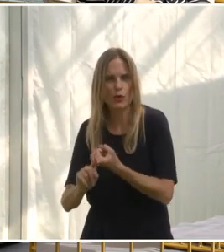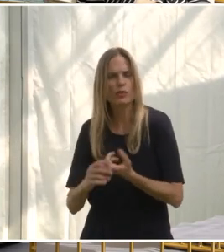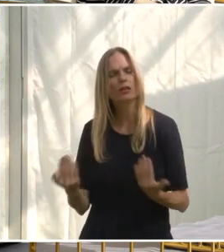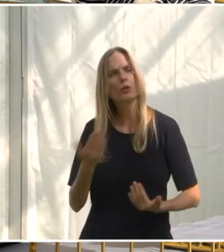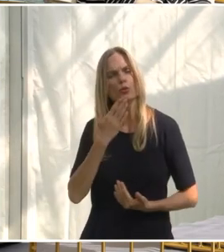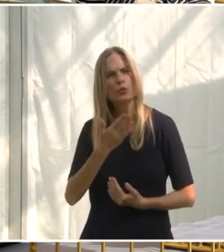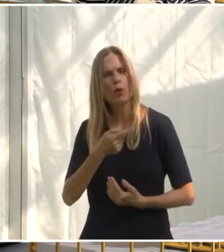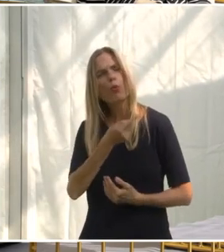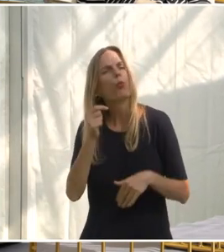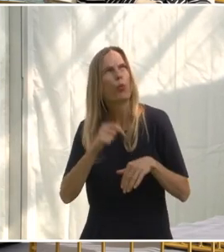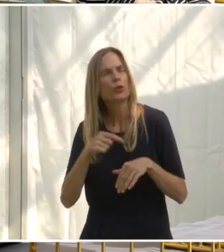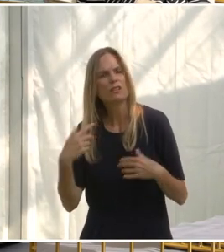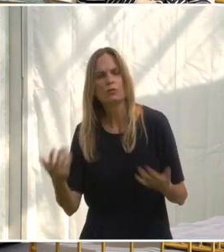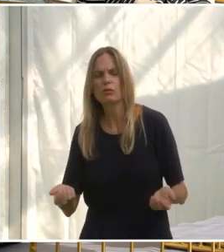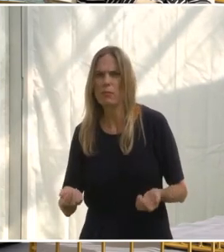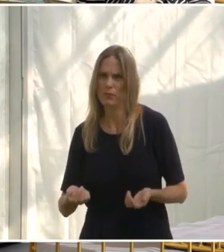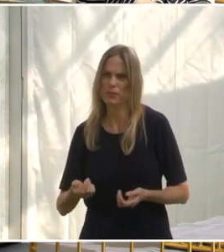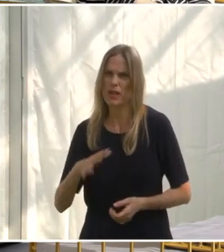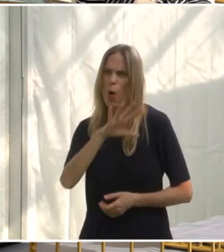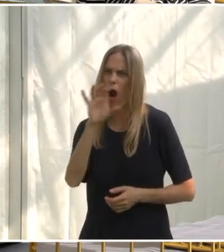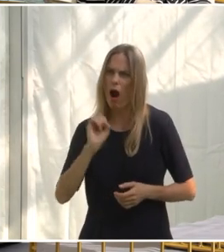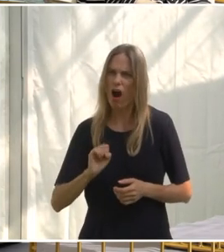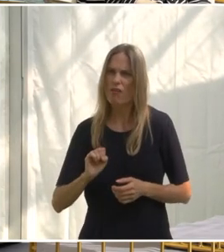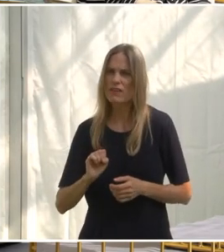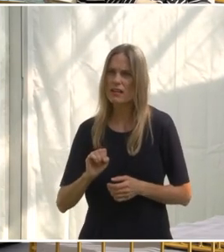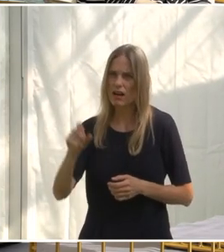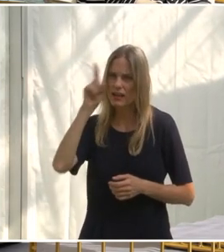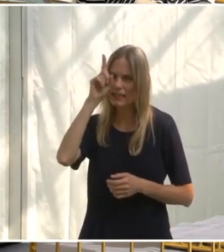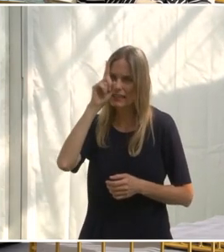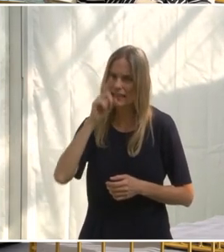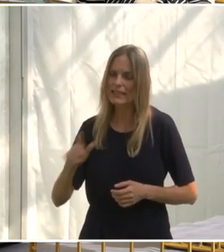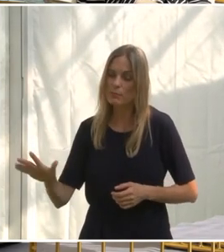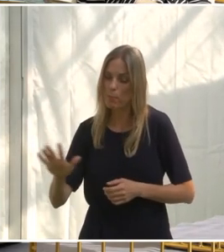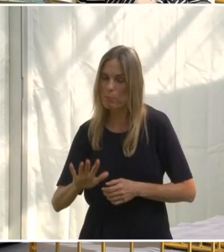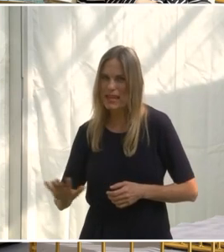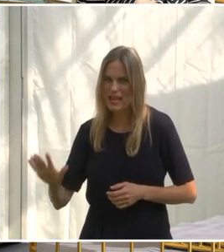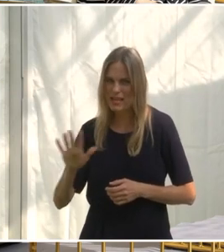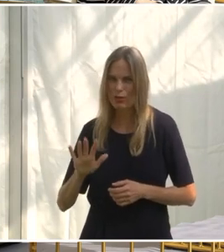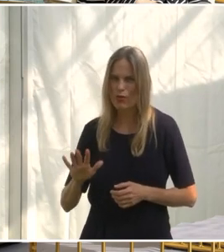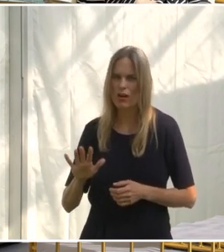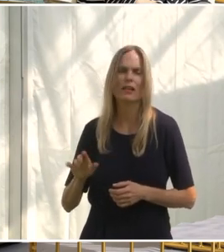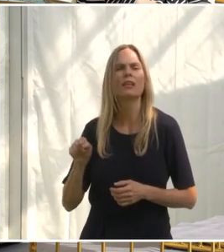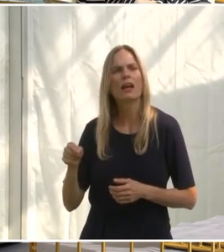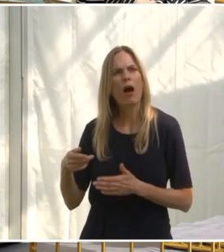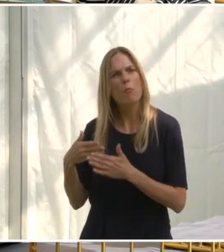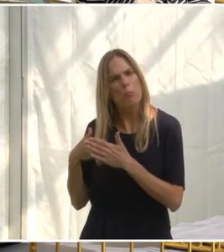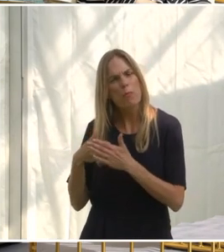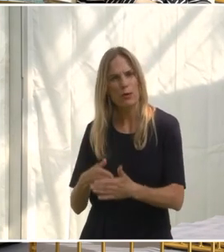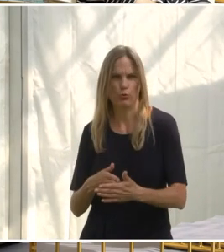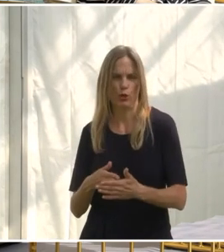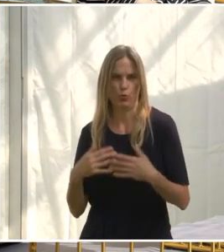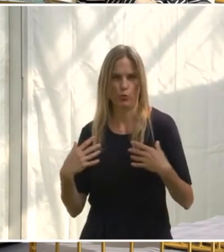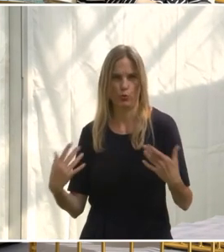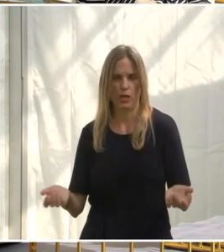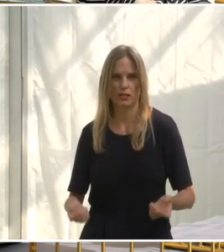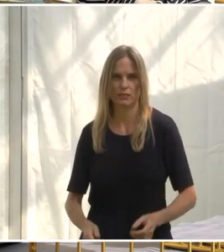the African countries and the regions are affected by the digital transition? You already mentioned